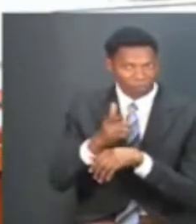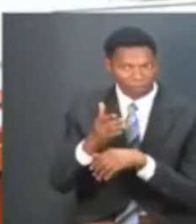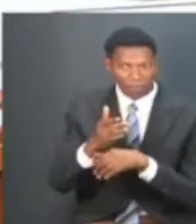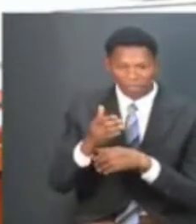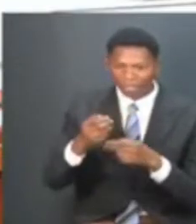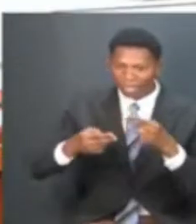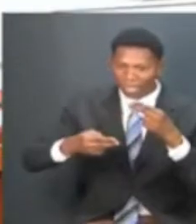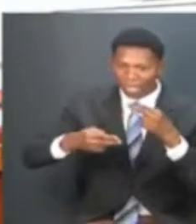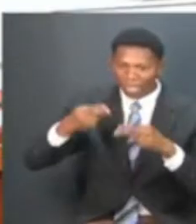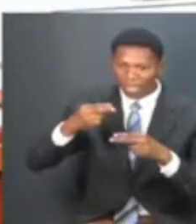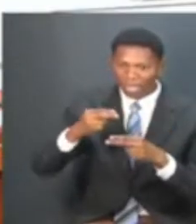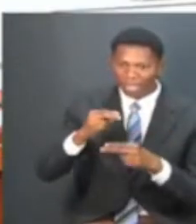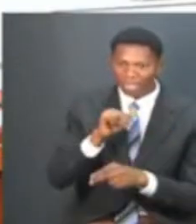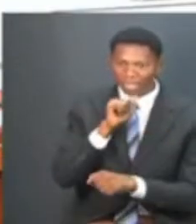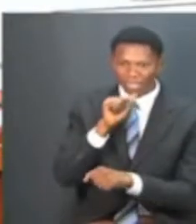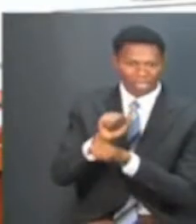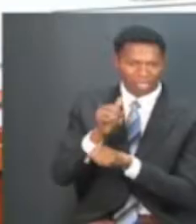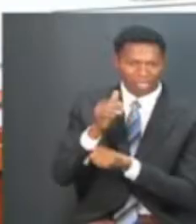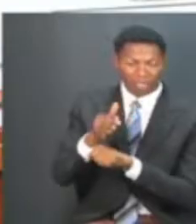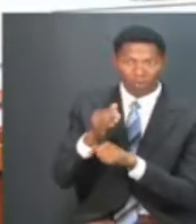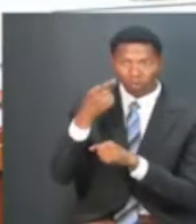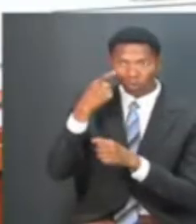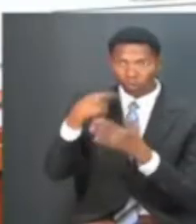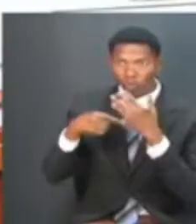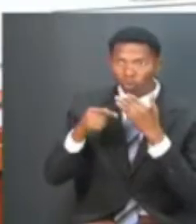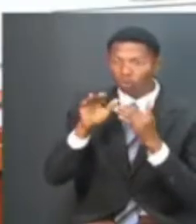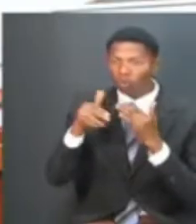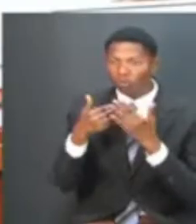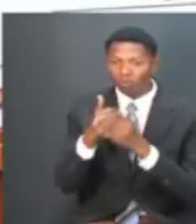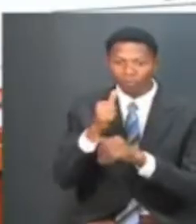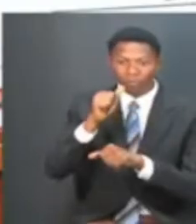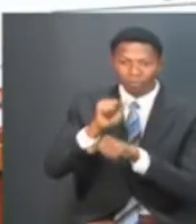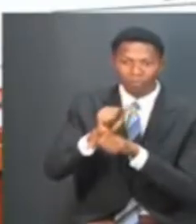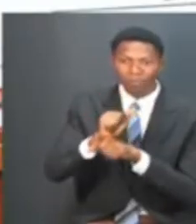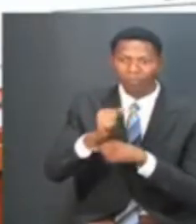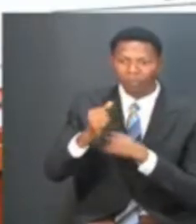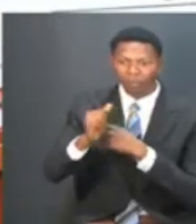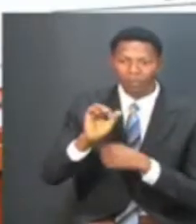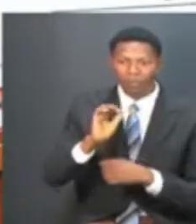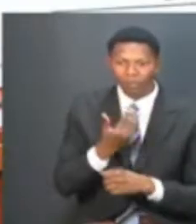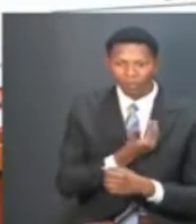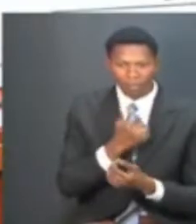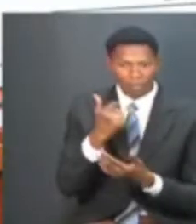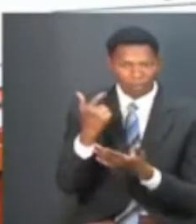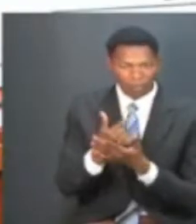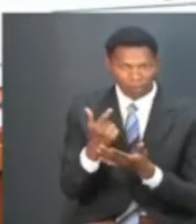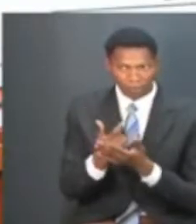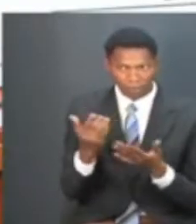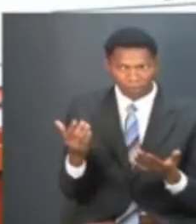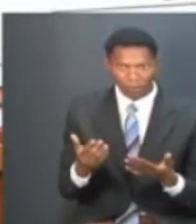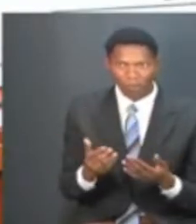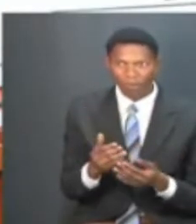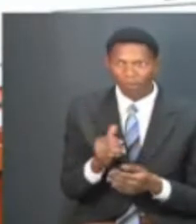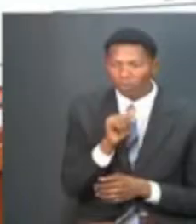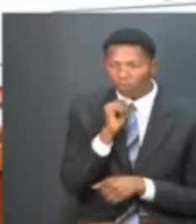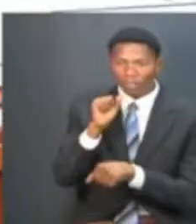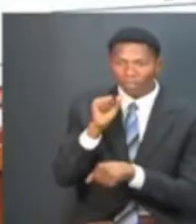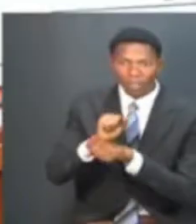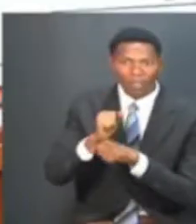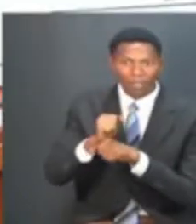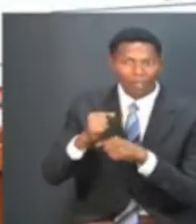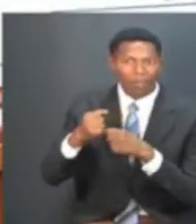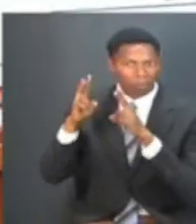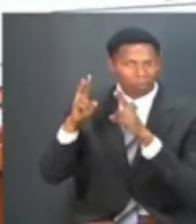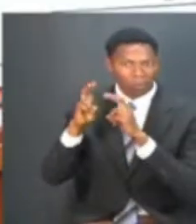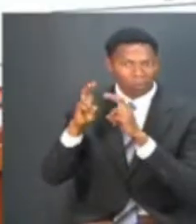highly dysfunctional to the performance of our republic. The unemployment situation has a